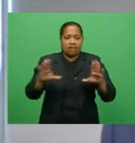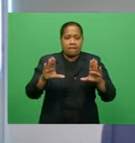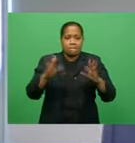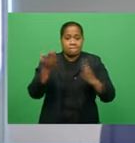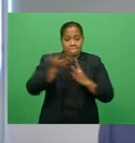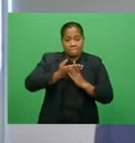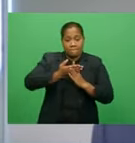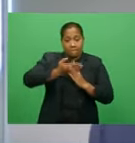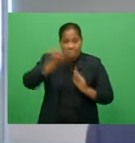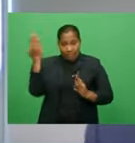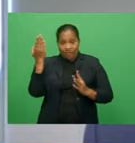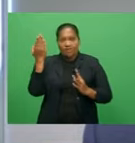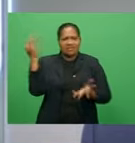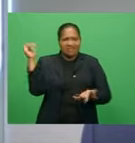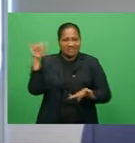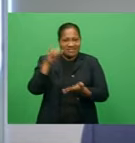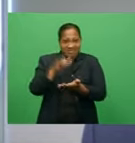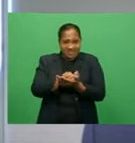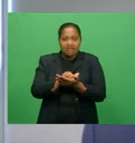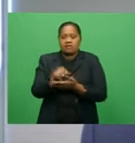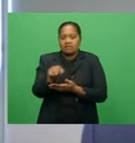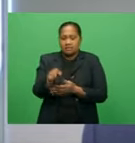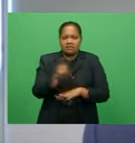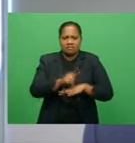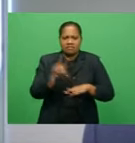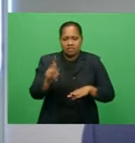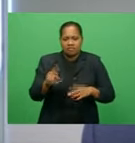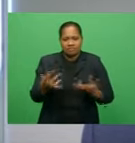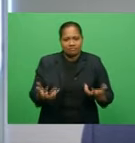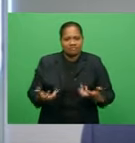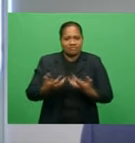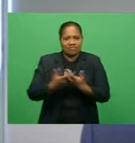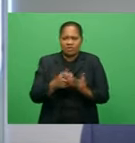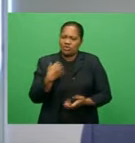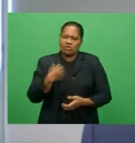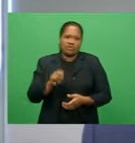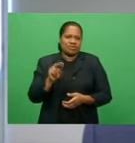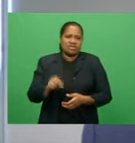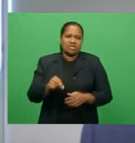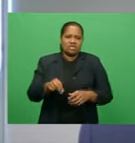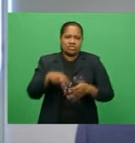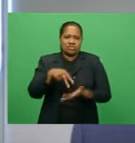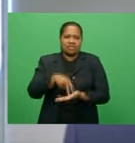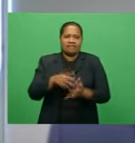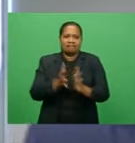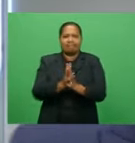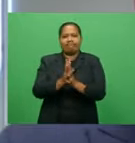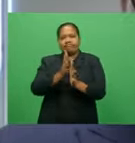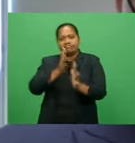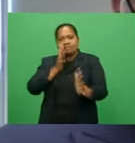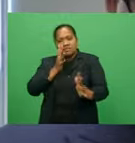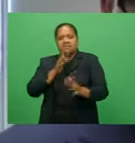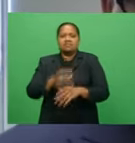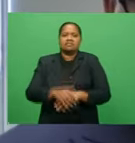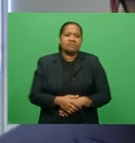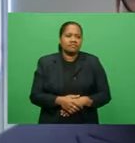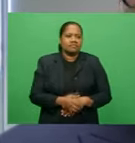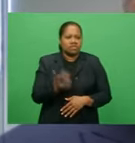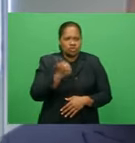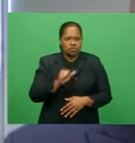be compatible with those machines that you have, so you don't have to stand in queue. You're simply using those